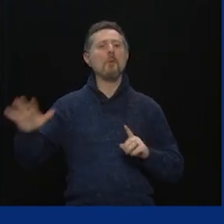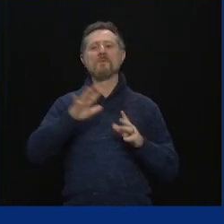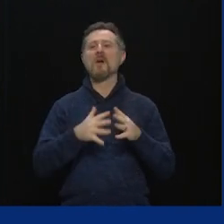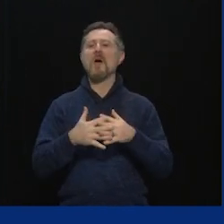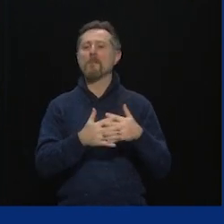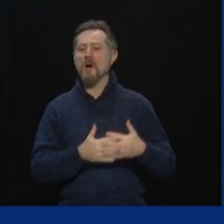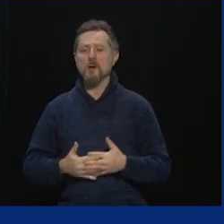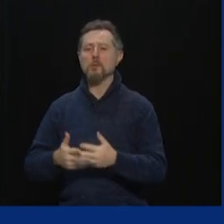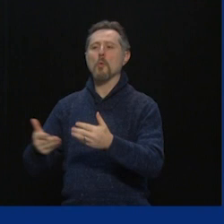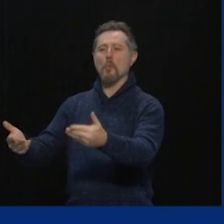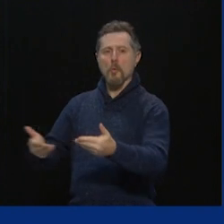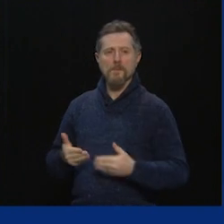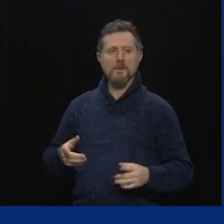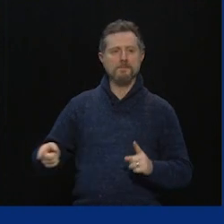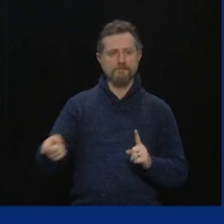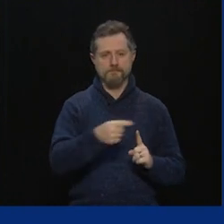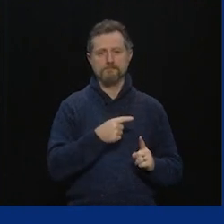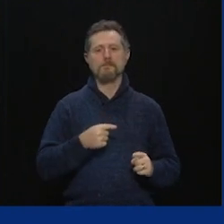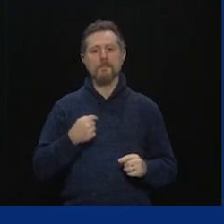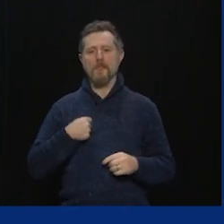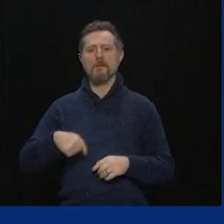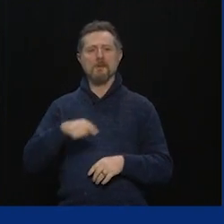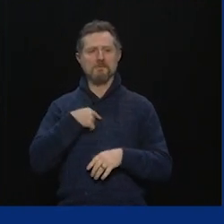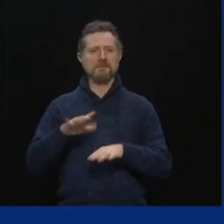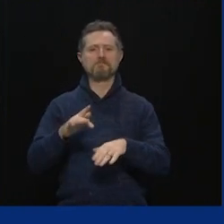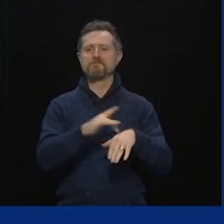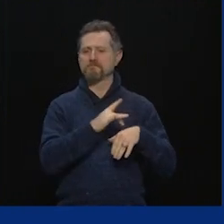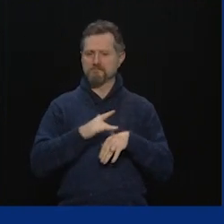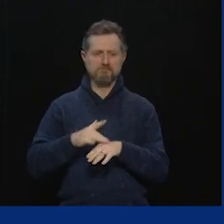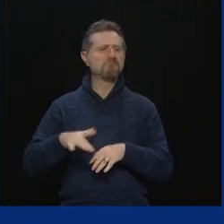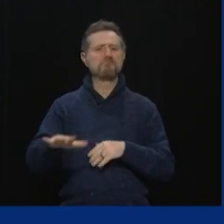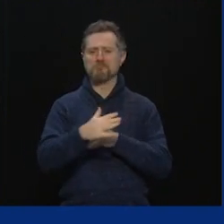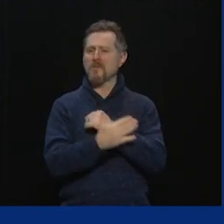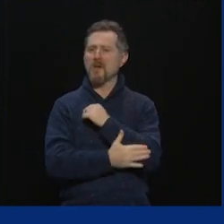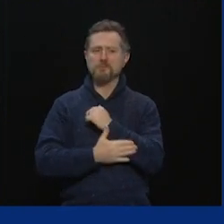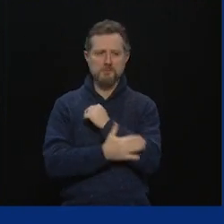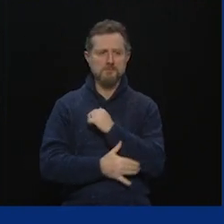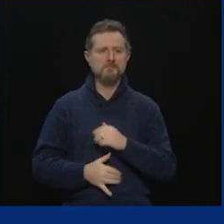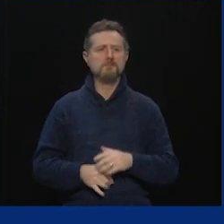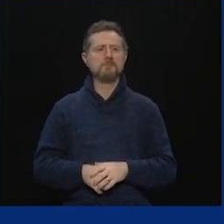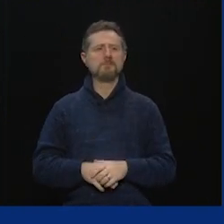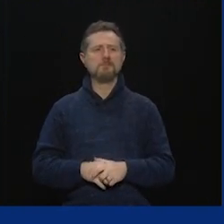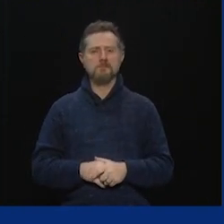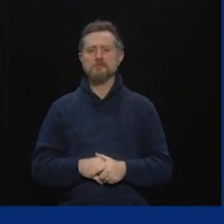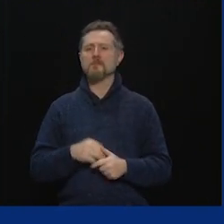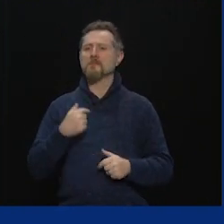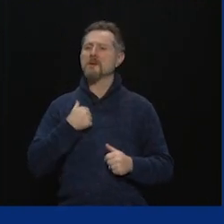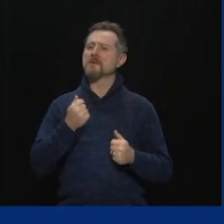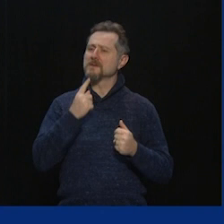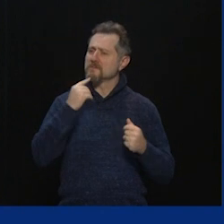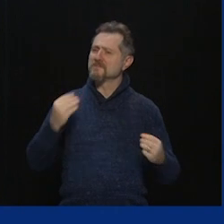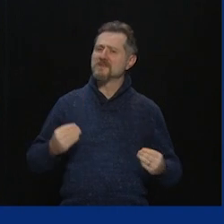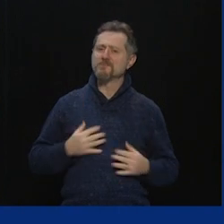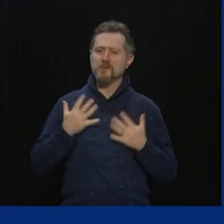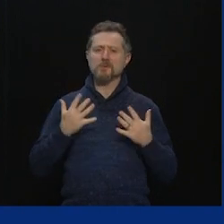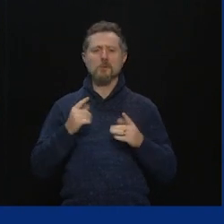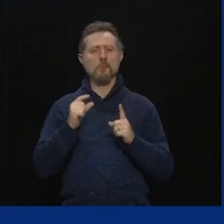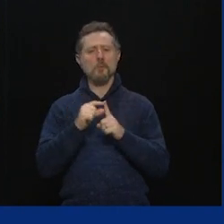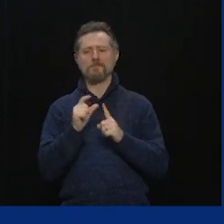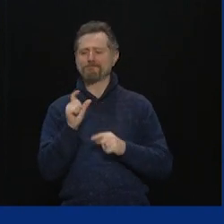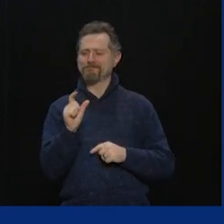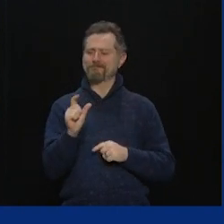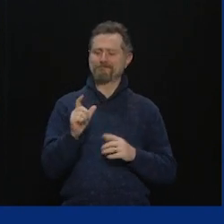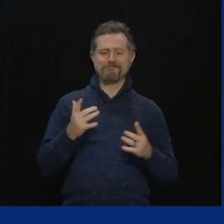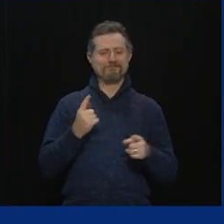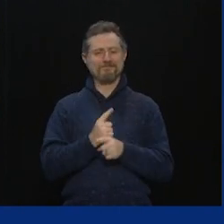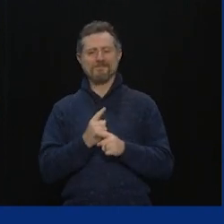the country. I've been in a number of communities and I've been so inspired. I know that's a word that's thrown around perhaps too